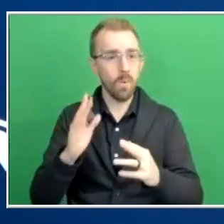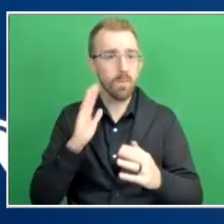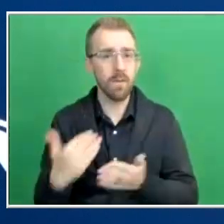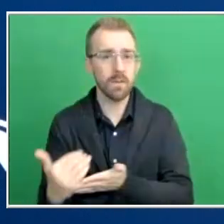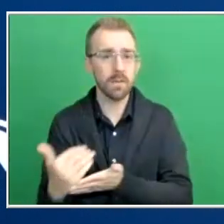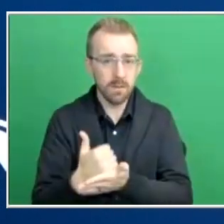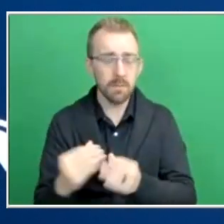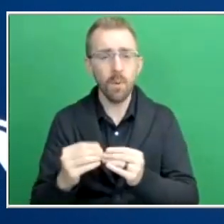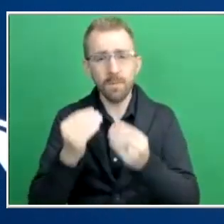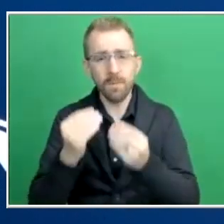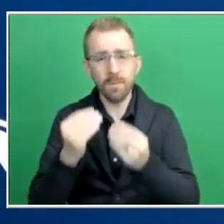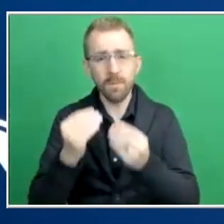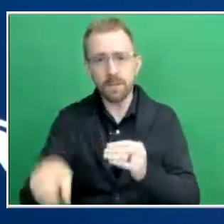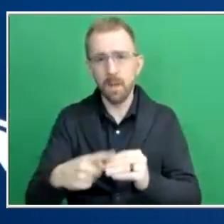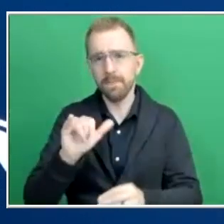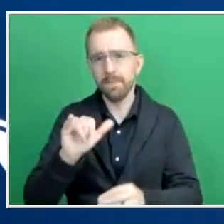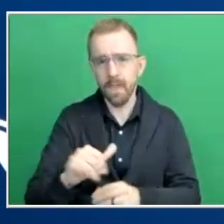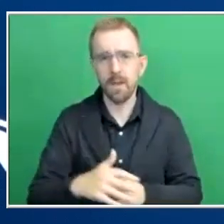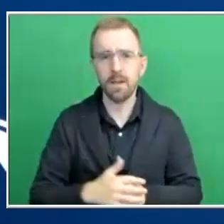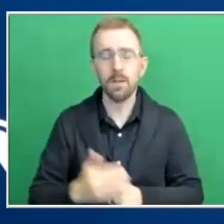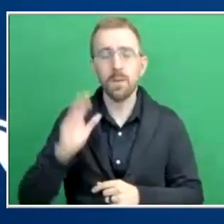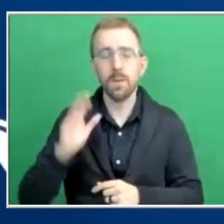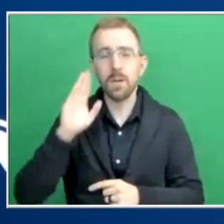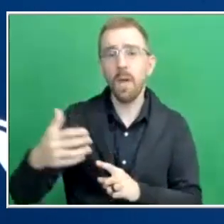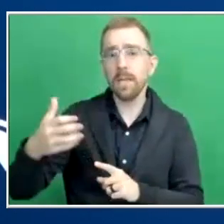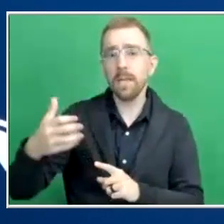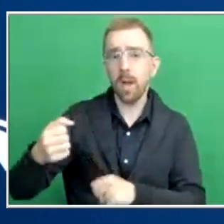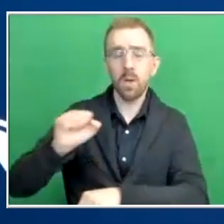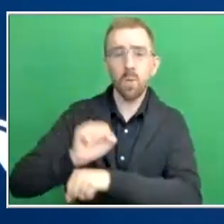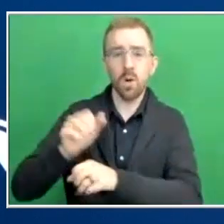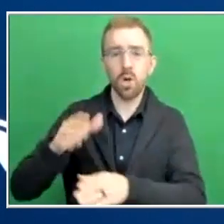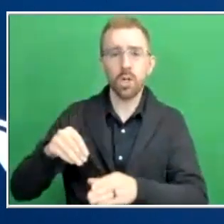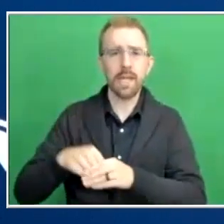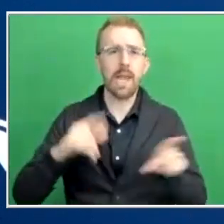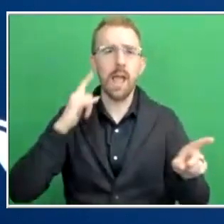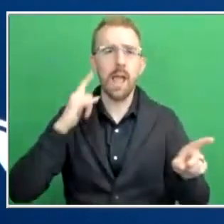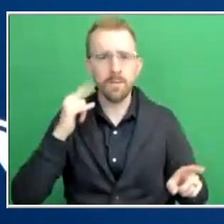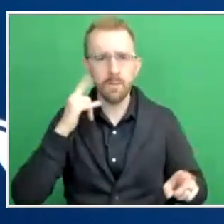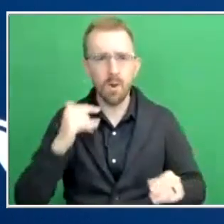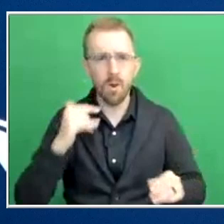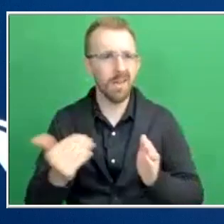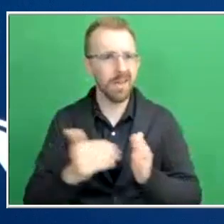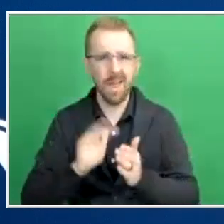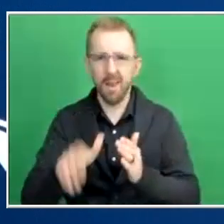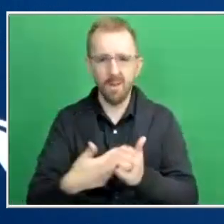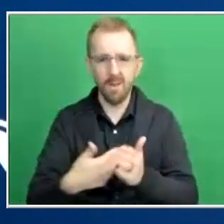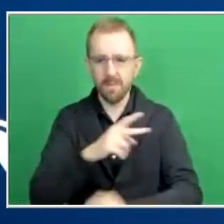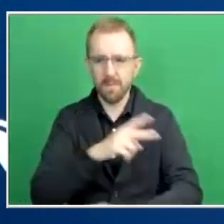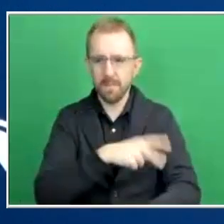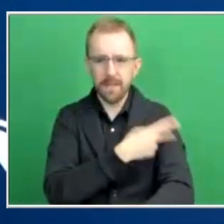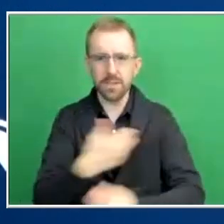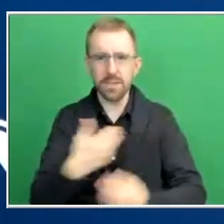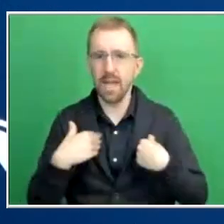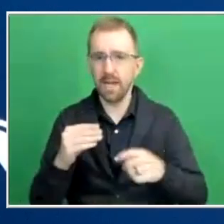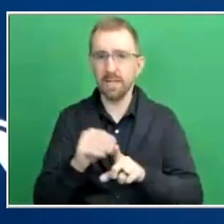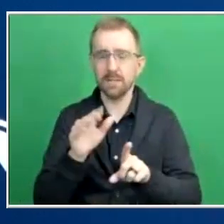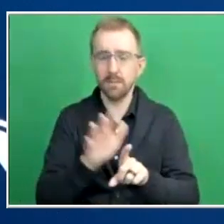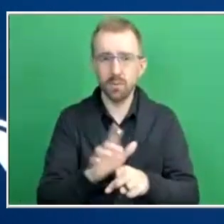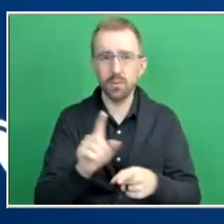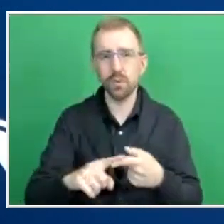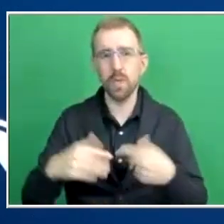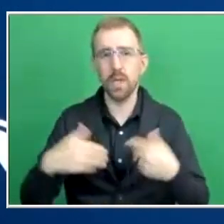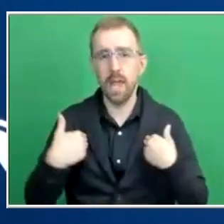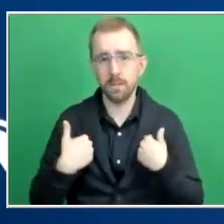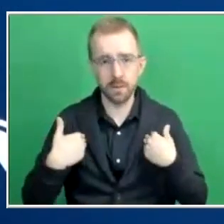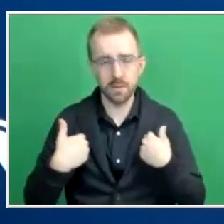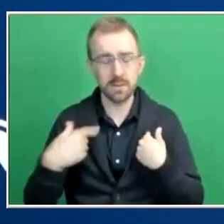that. We know that the dairy workers in California, again, all of those patients had exposure to animals. This patient